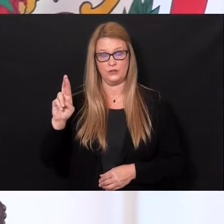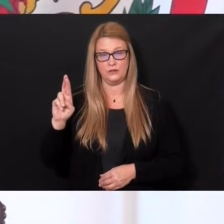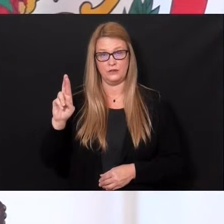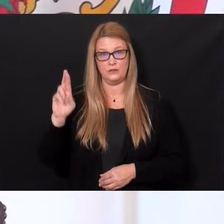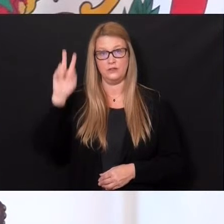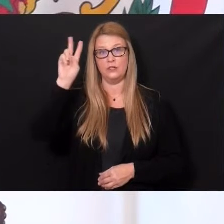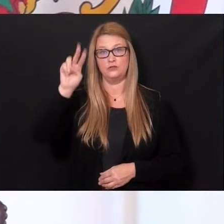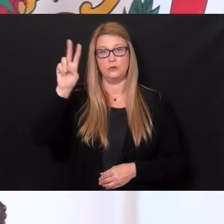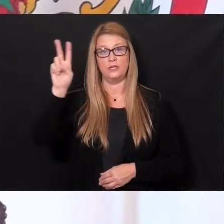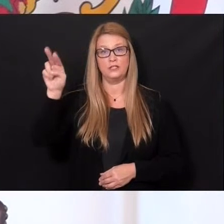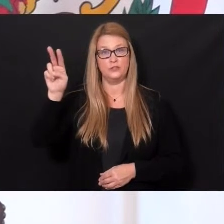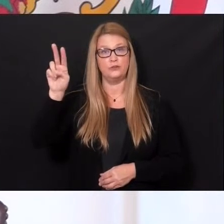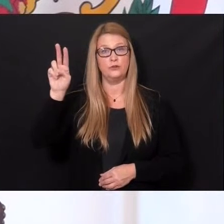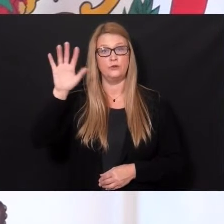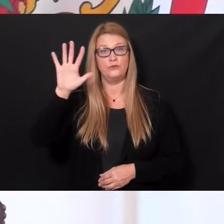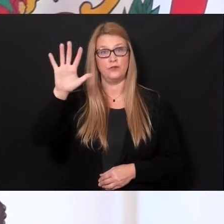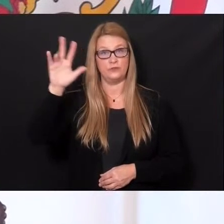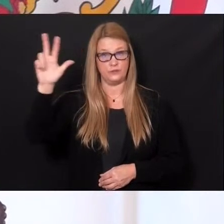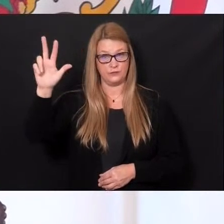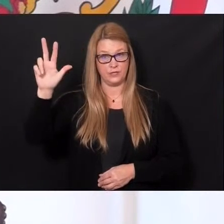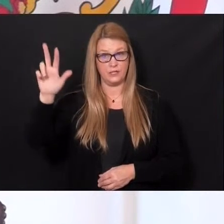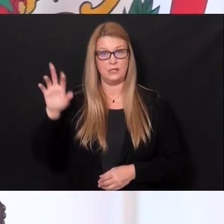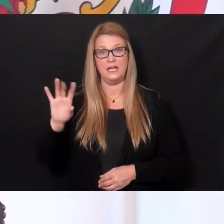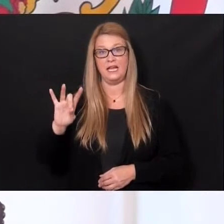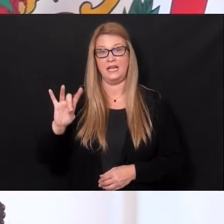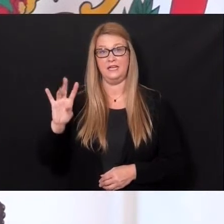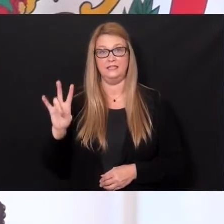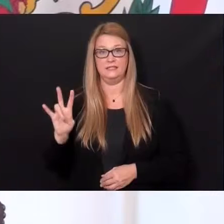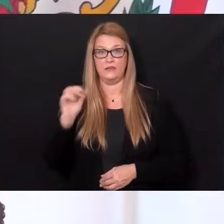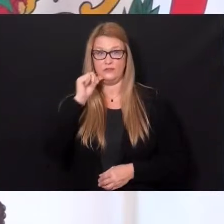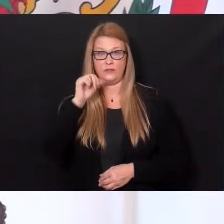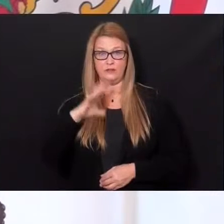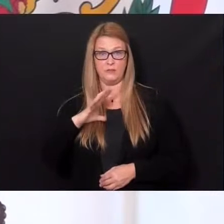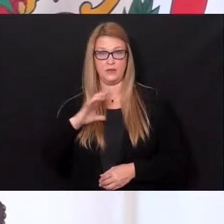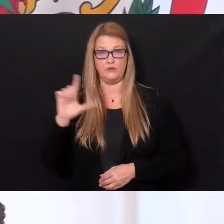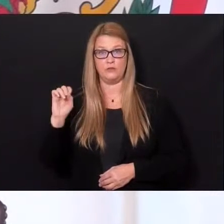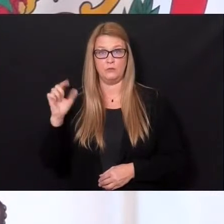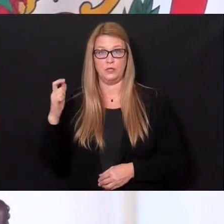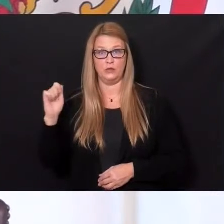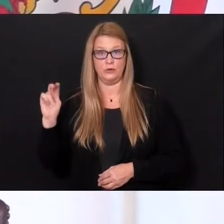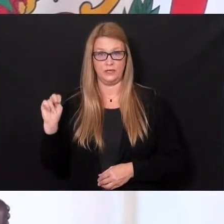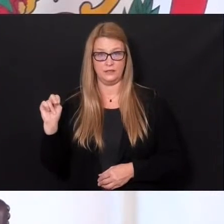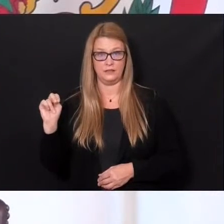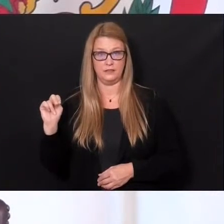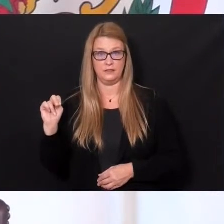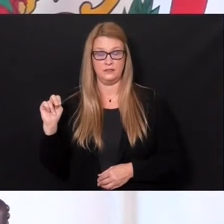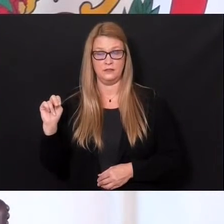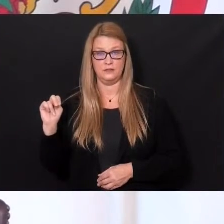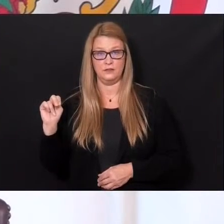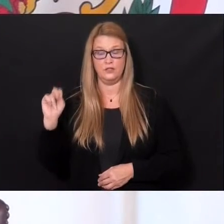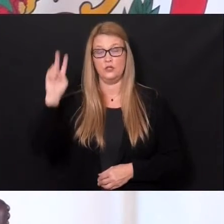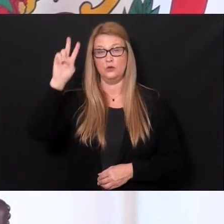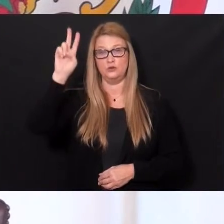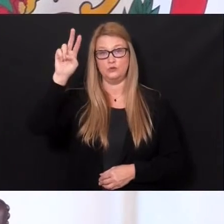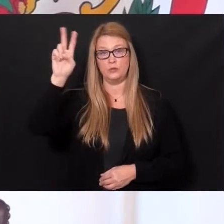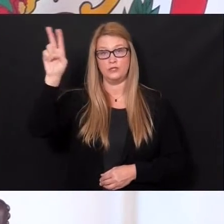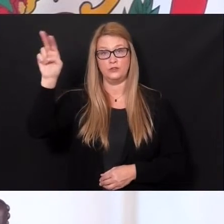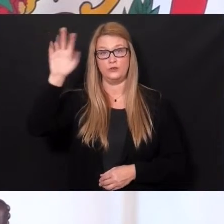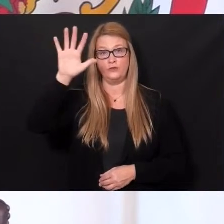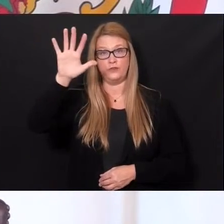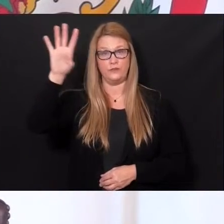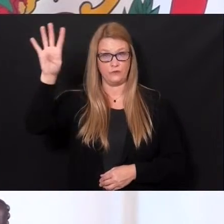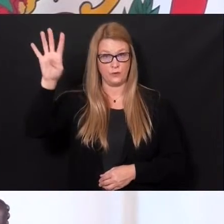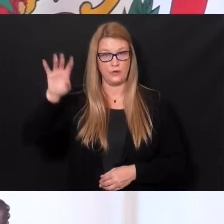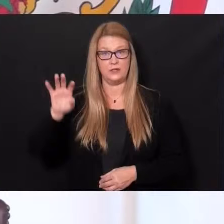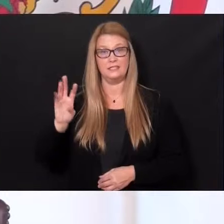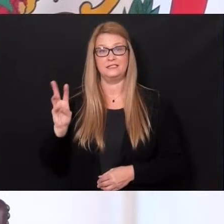Our 2,253rd death is an 87-year-old female from Logan County. Our 2,254th